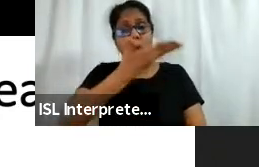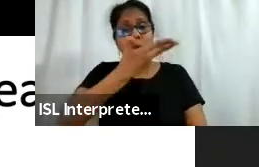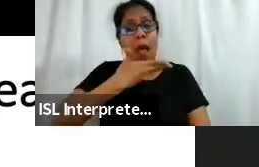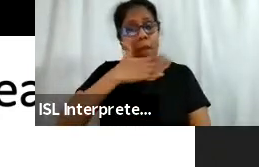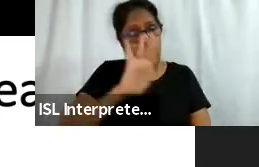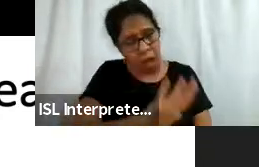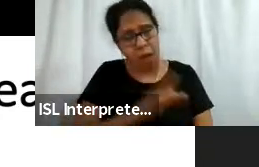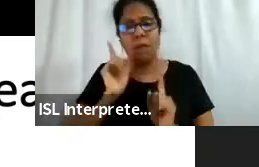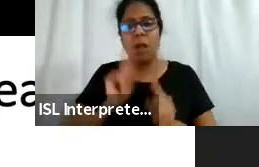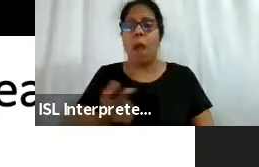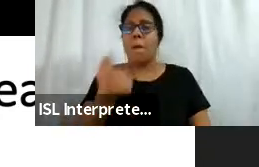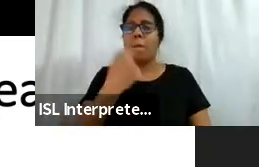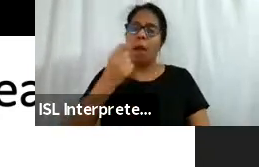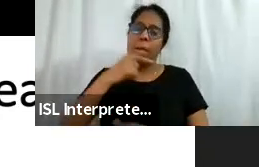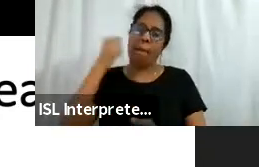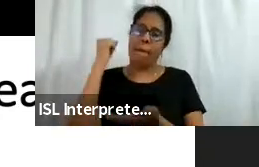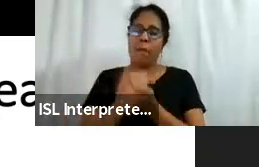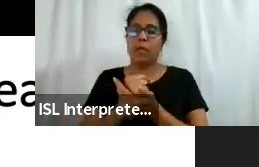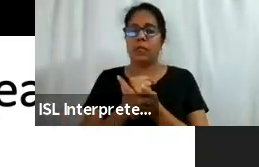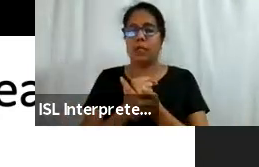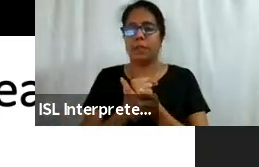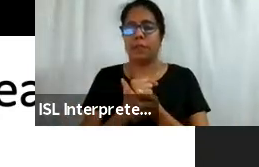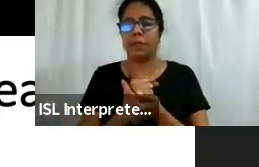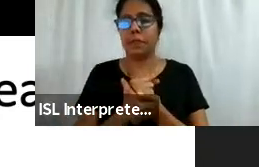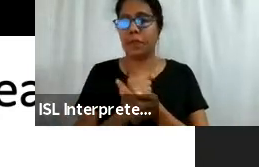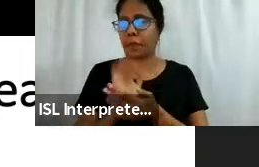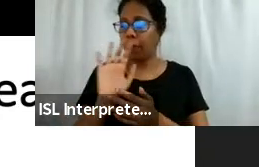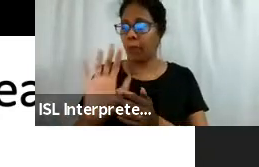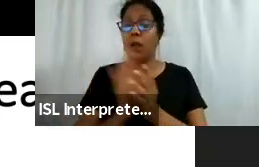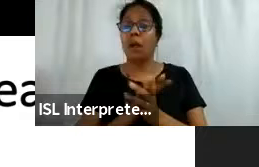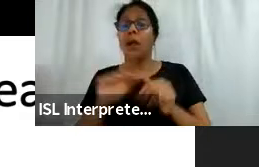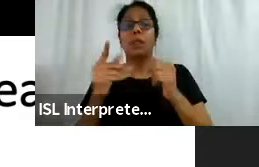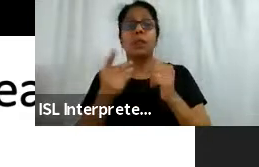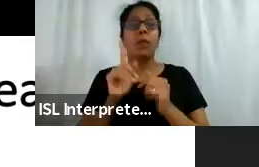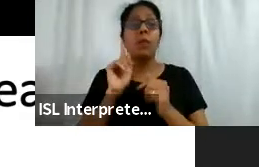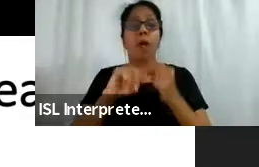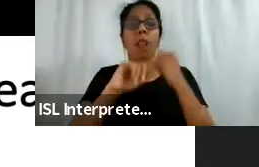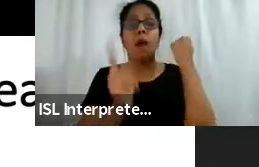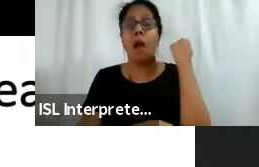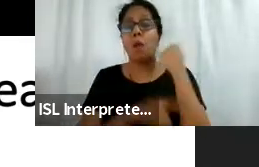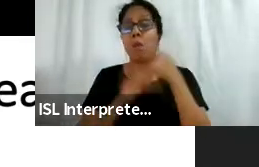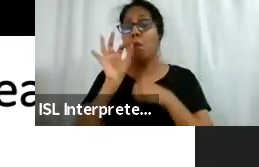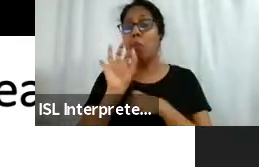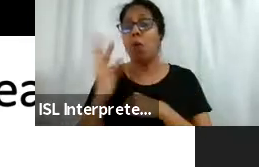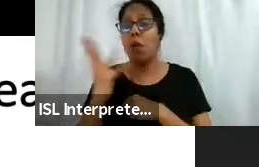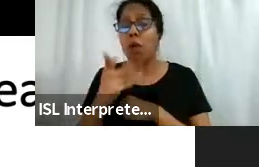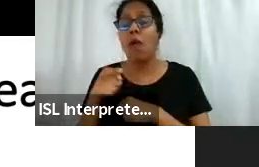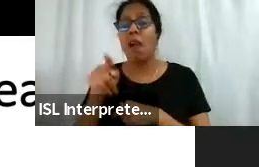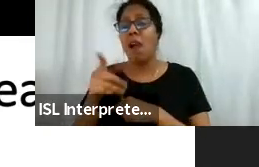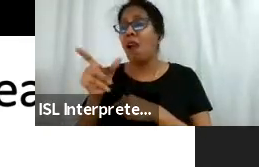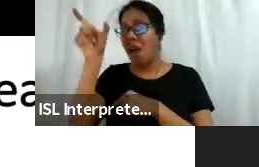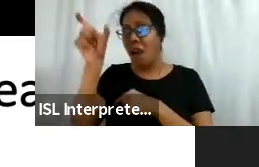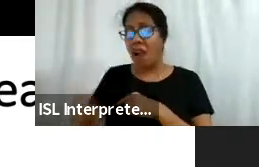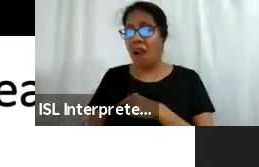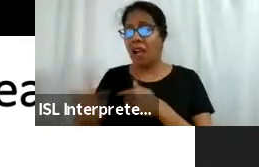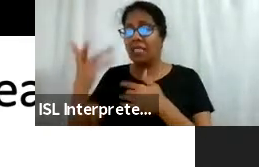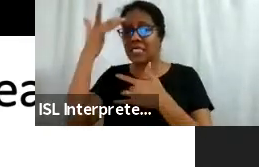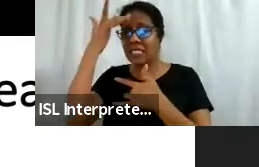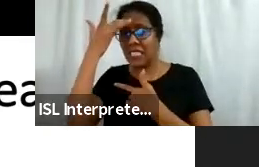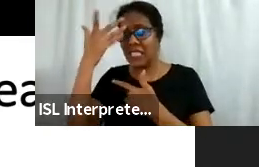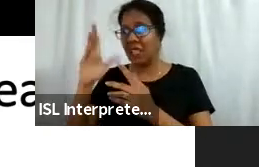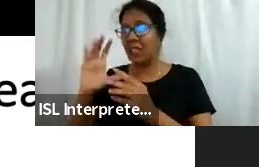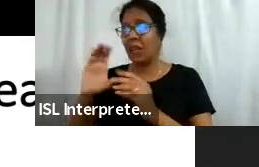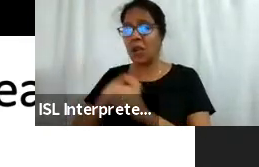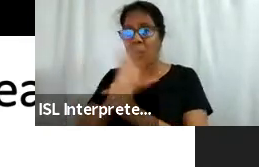them. And last, since you're taking care of the patient and you are quarantined inside